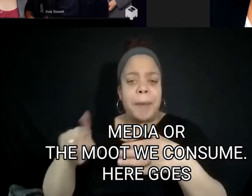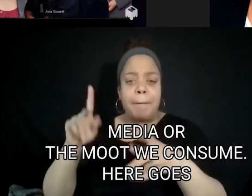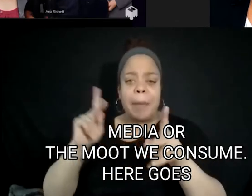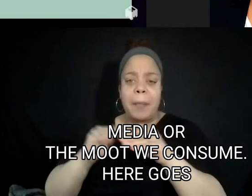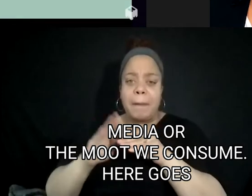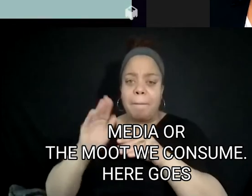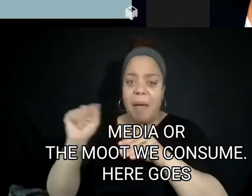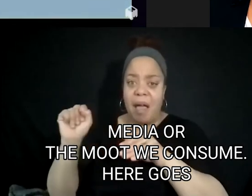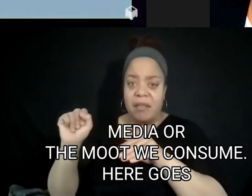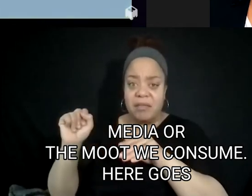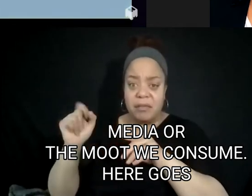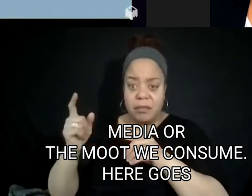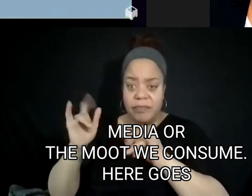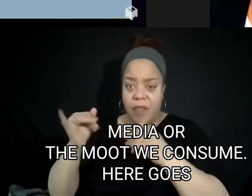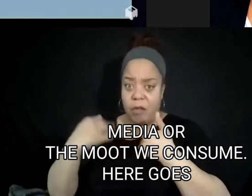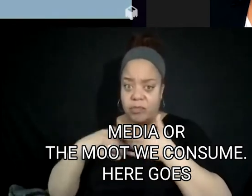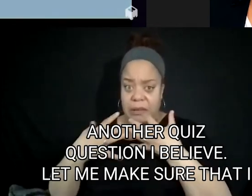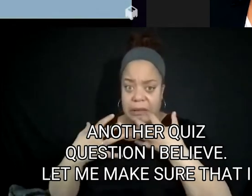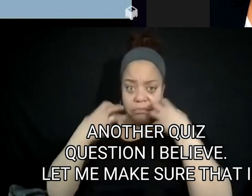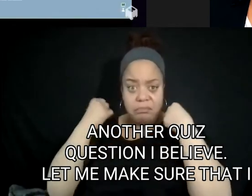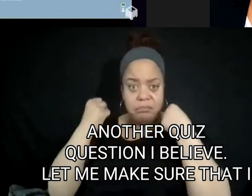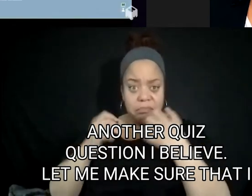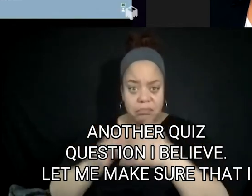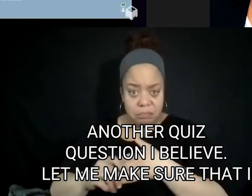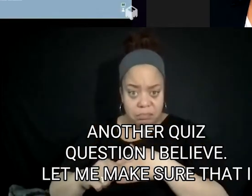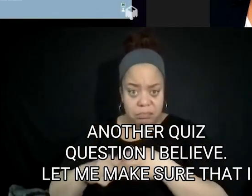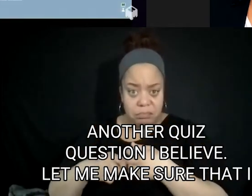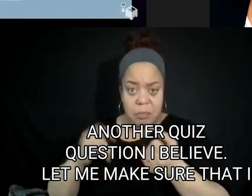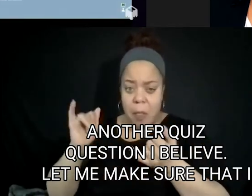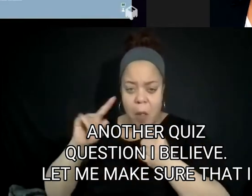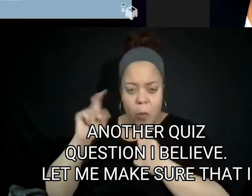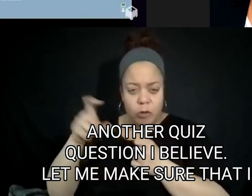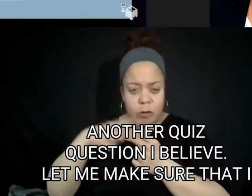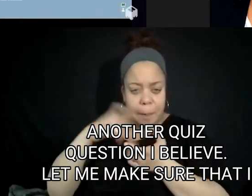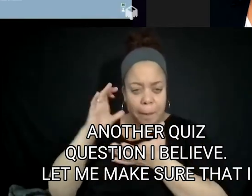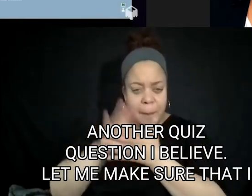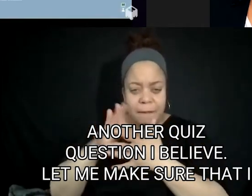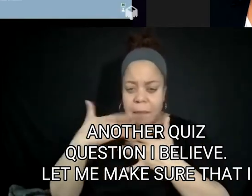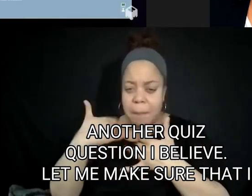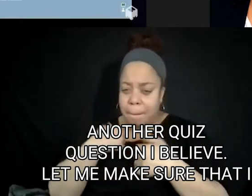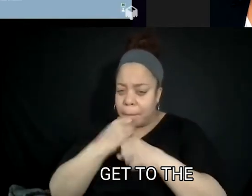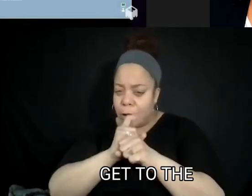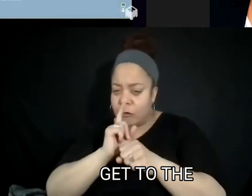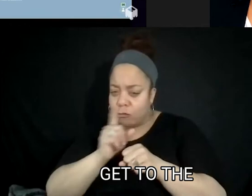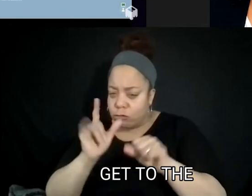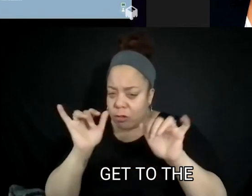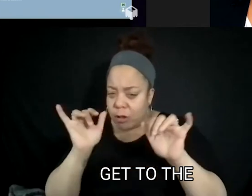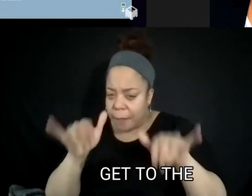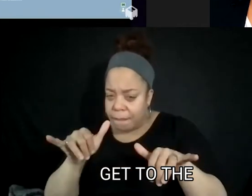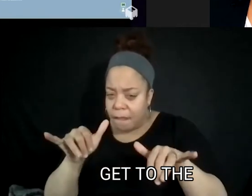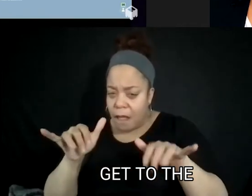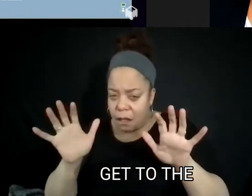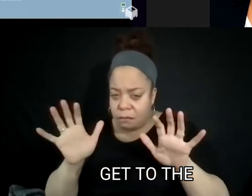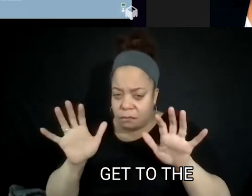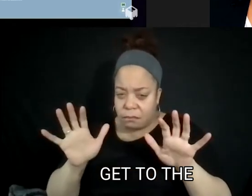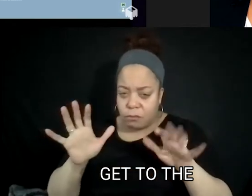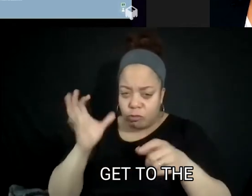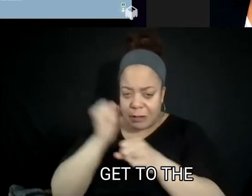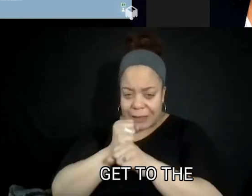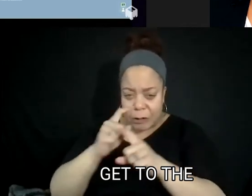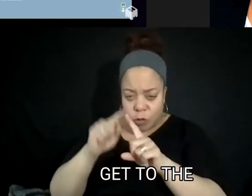to the slide. Cool. So this is question 2 of 9. This is worth points.